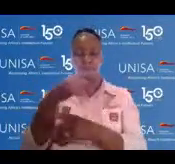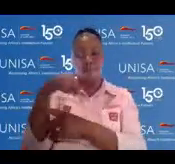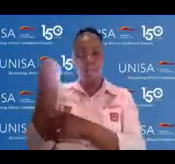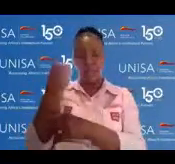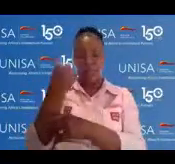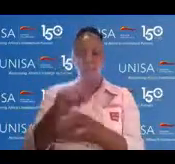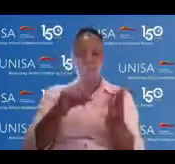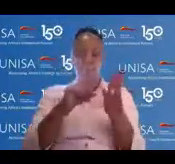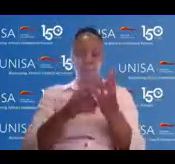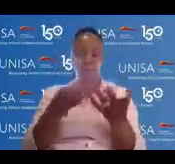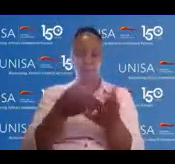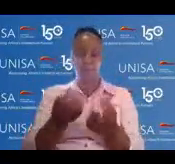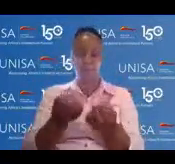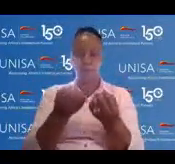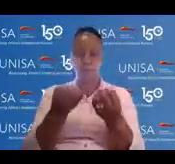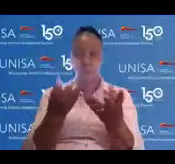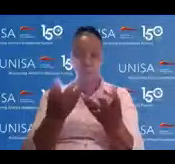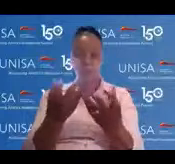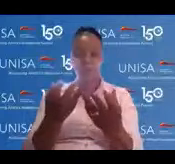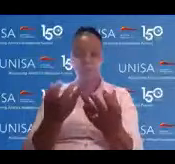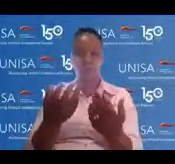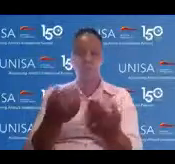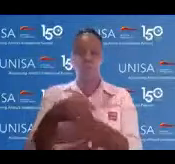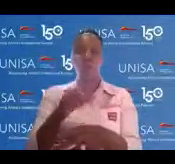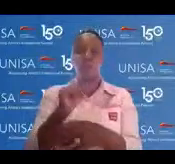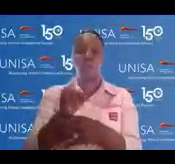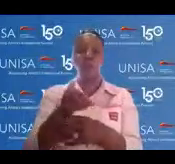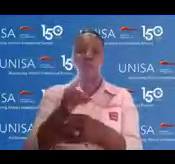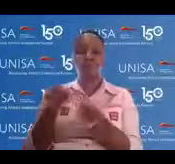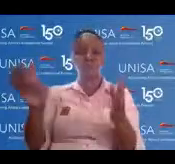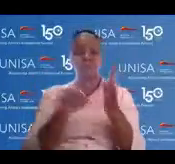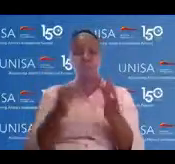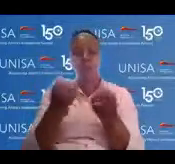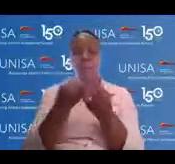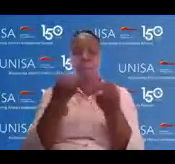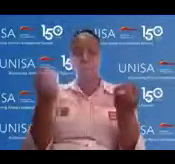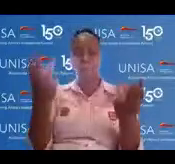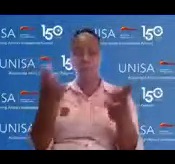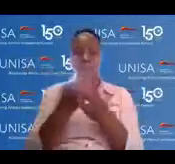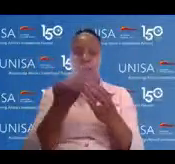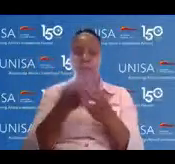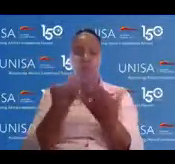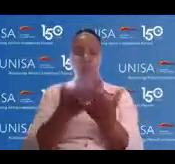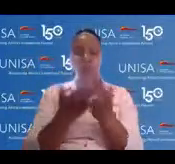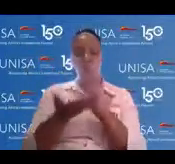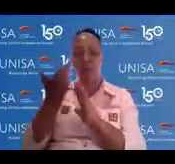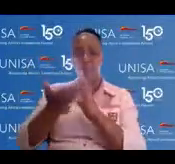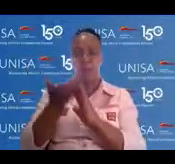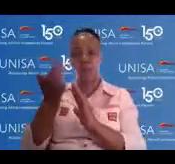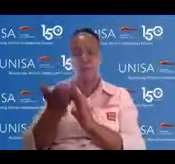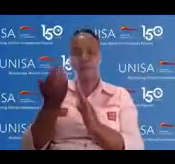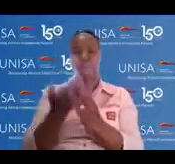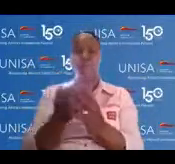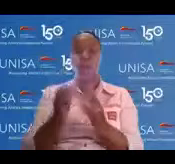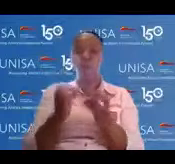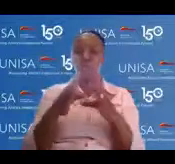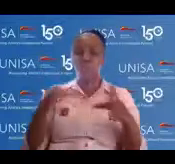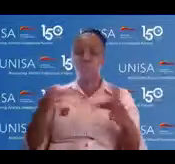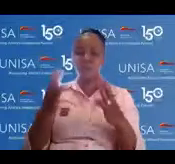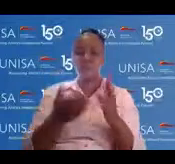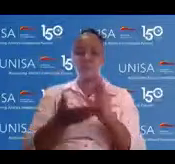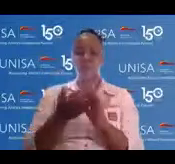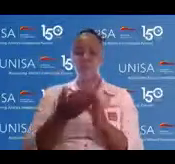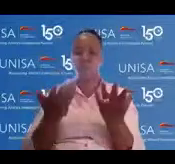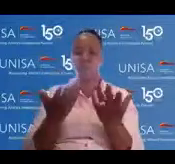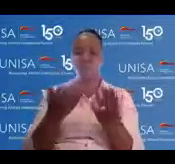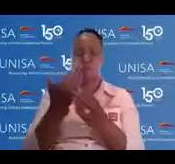own work. Also just have a look at how many files you can upload, what's the file size, and also the file types. So